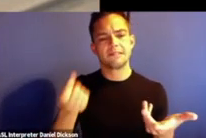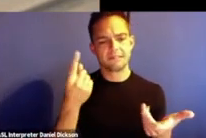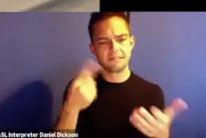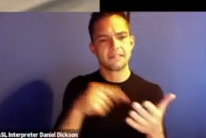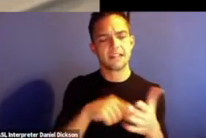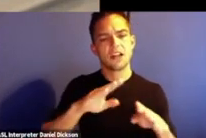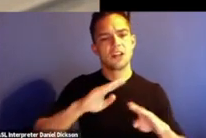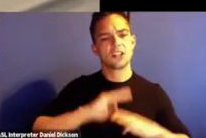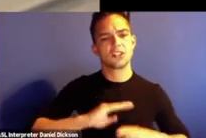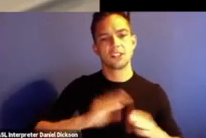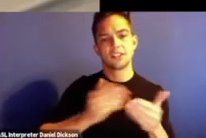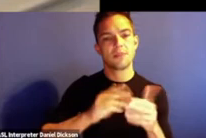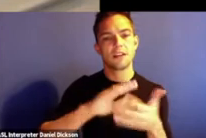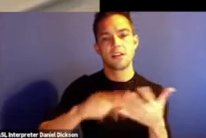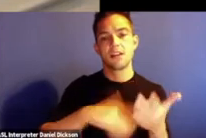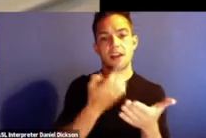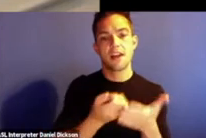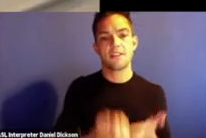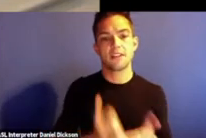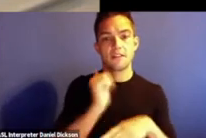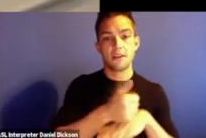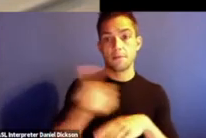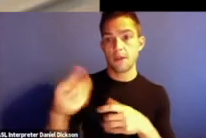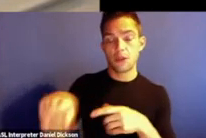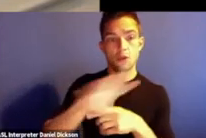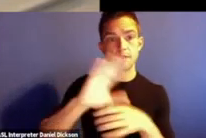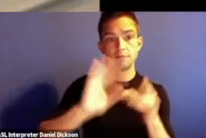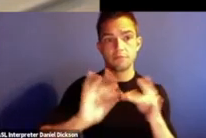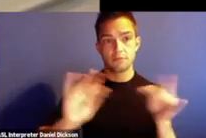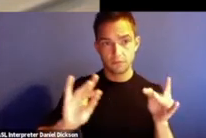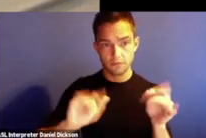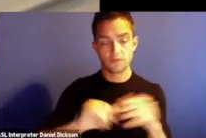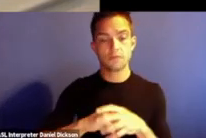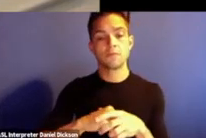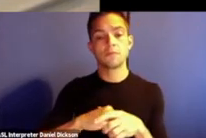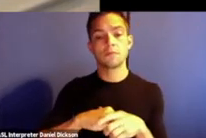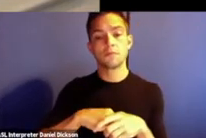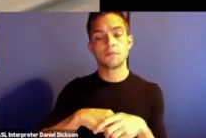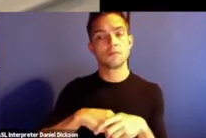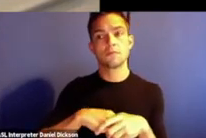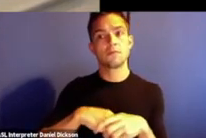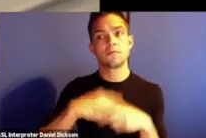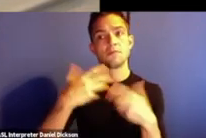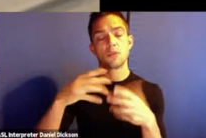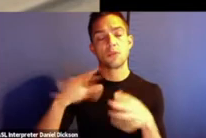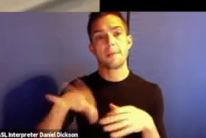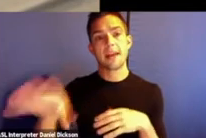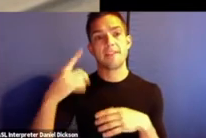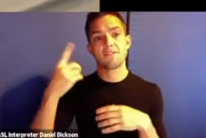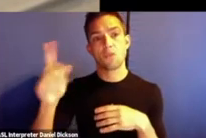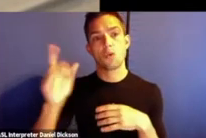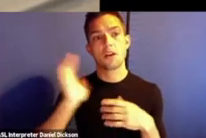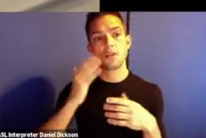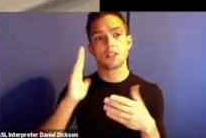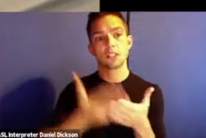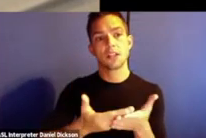insurance, despite all of this evidence that so many of you have cited, did not want to pay for our